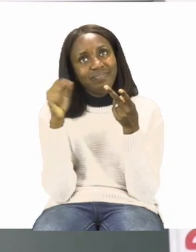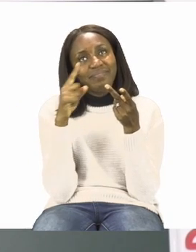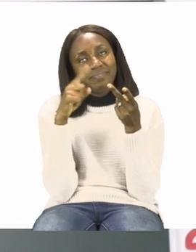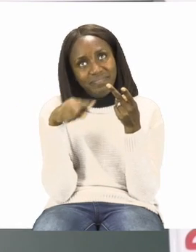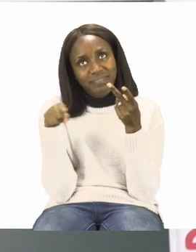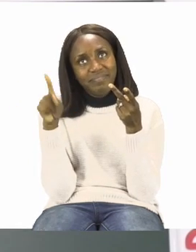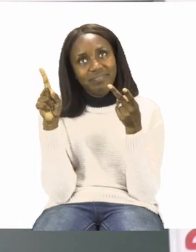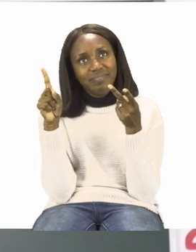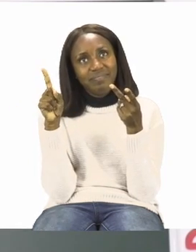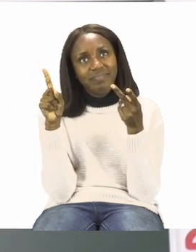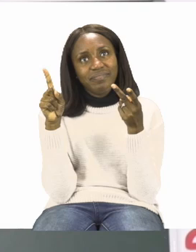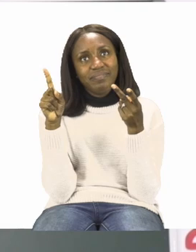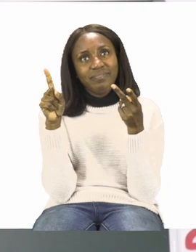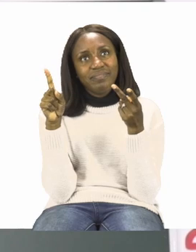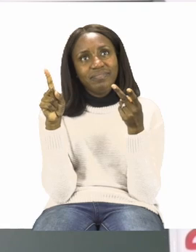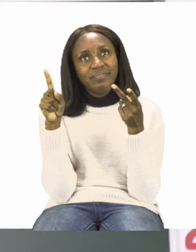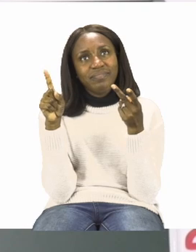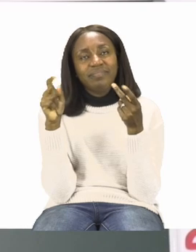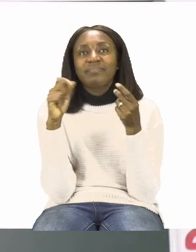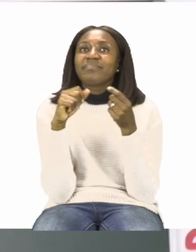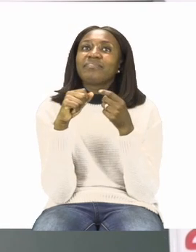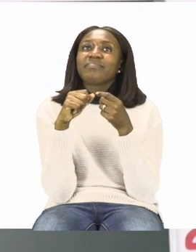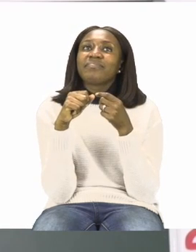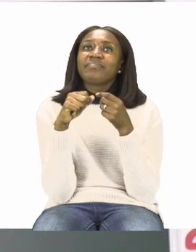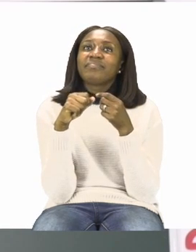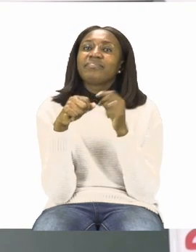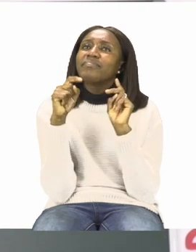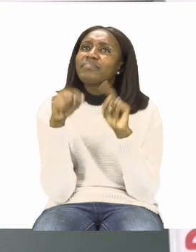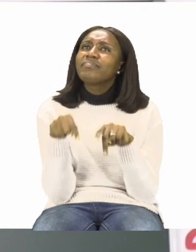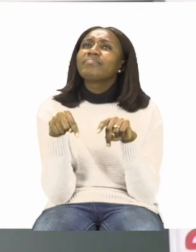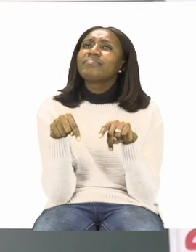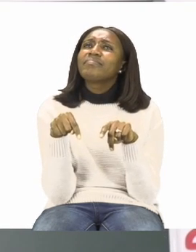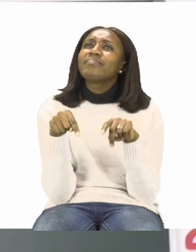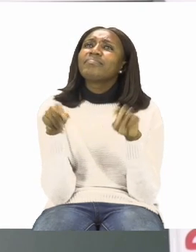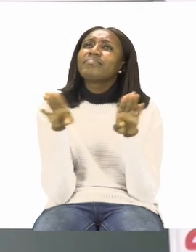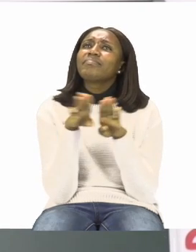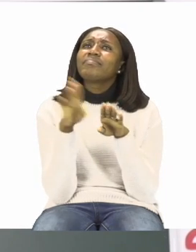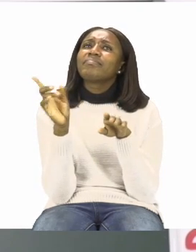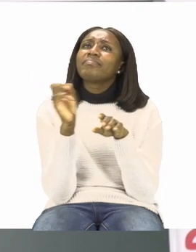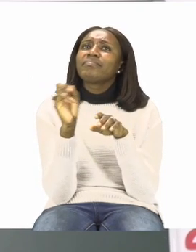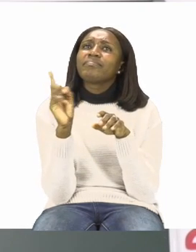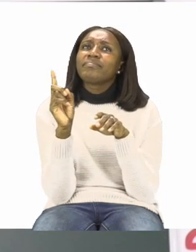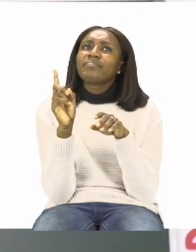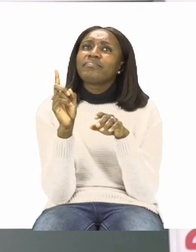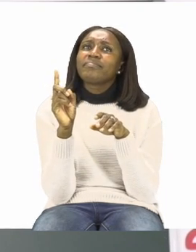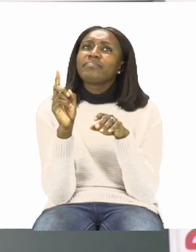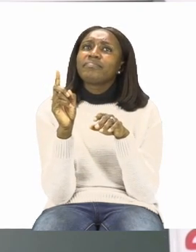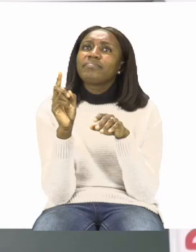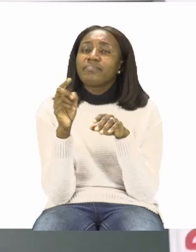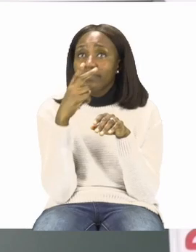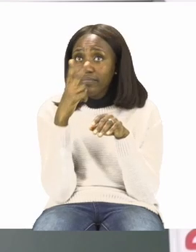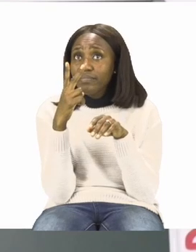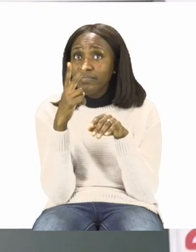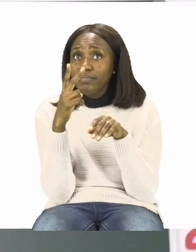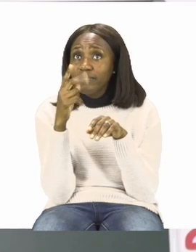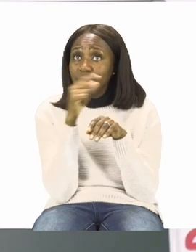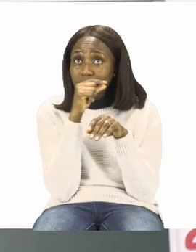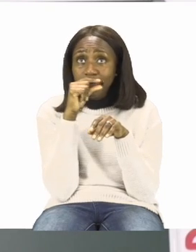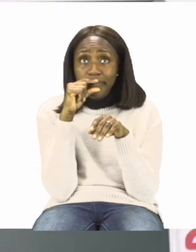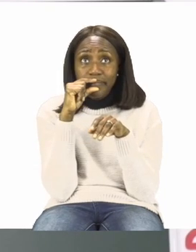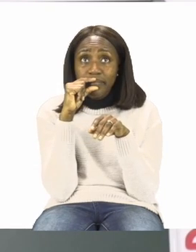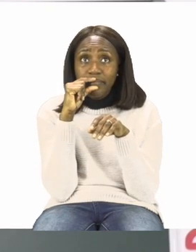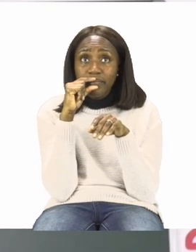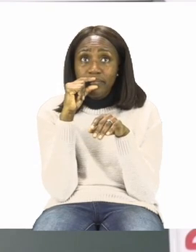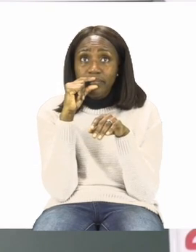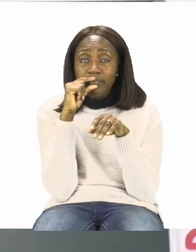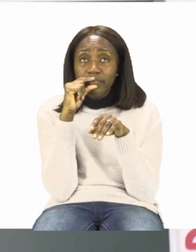Absolutely. So what are we going to do now? Once you have found the word